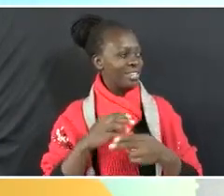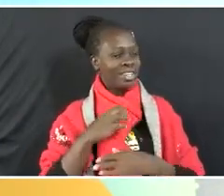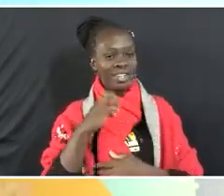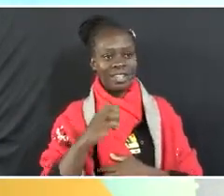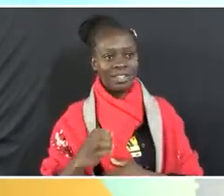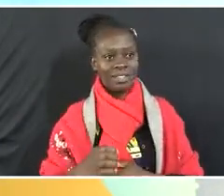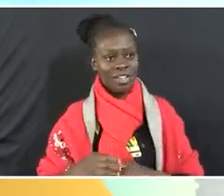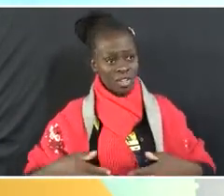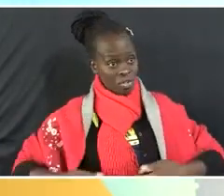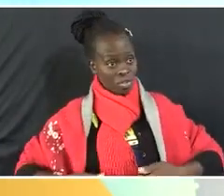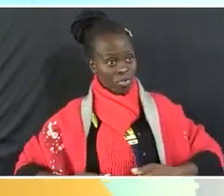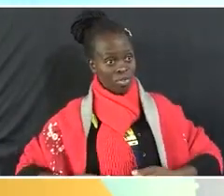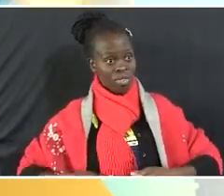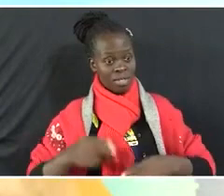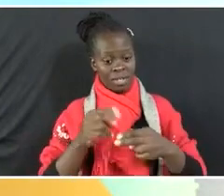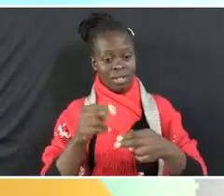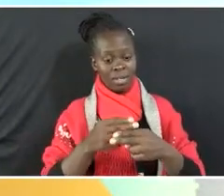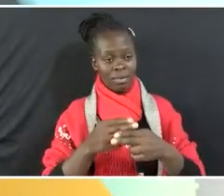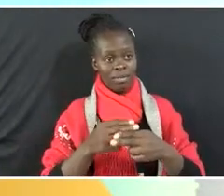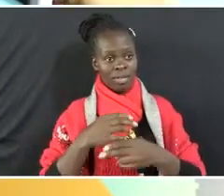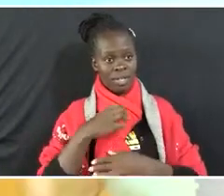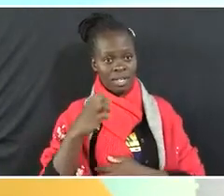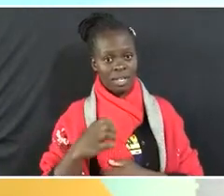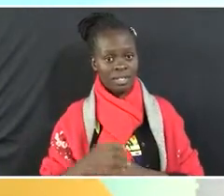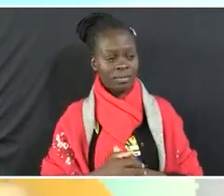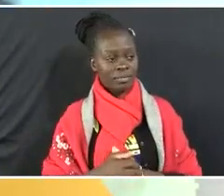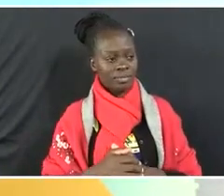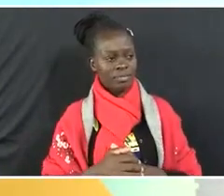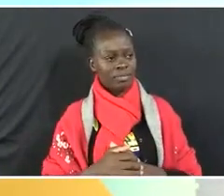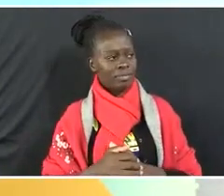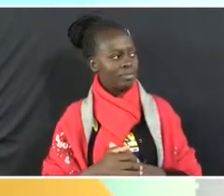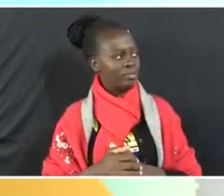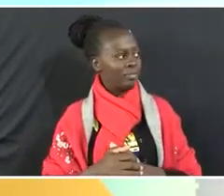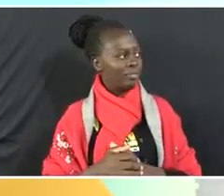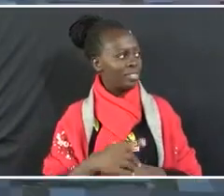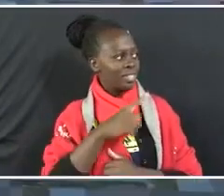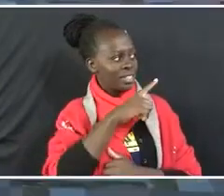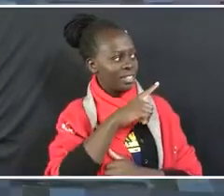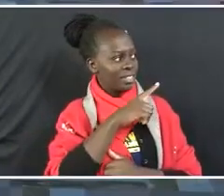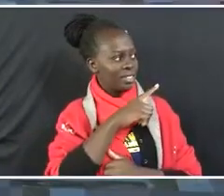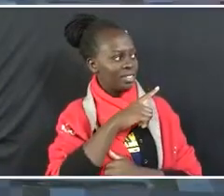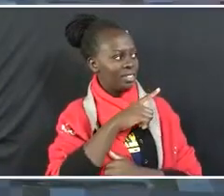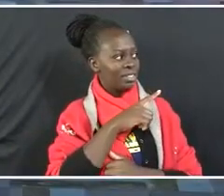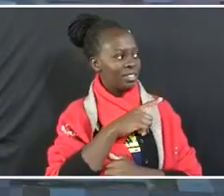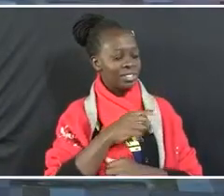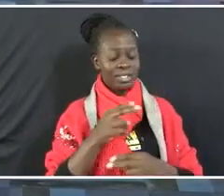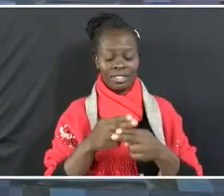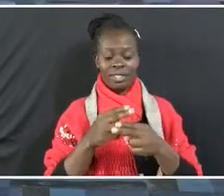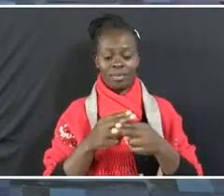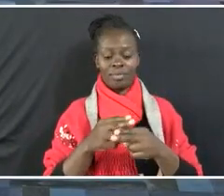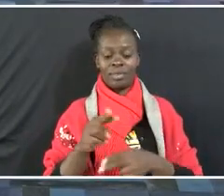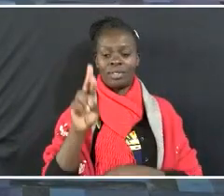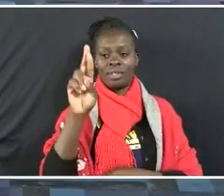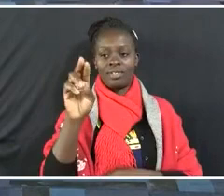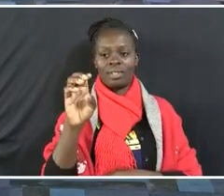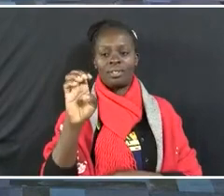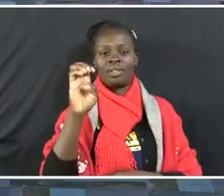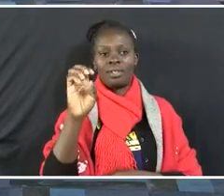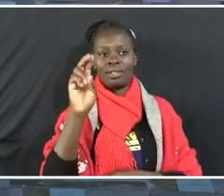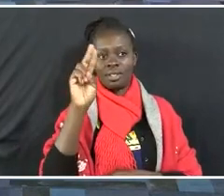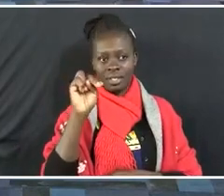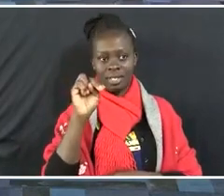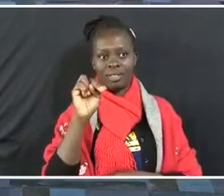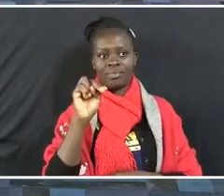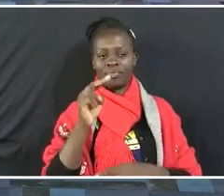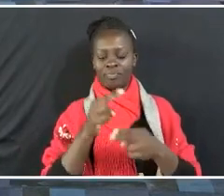Can you imagine? He's still a young boy, but they're already calling him elder. Ren, do not disappoint us. Do not disappoint us. We will pray for